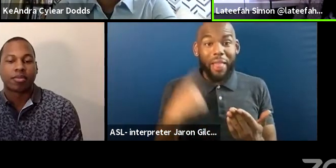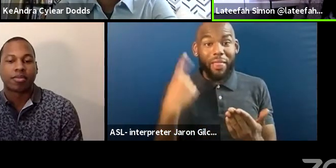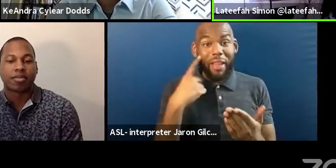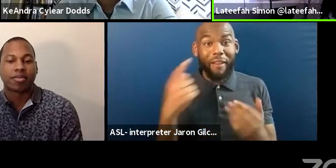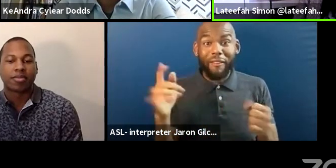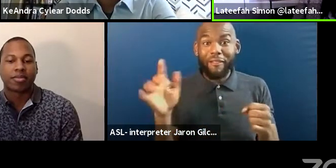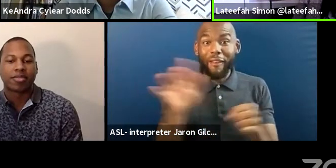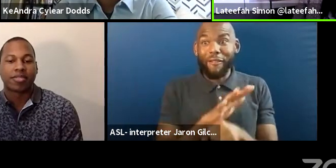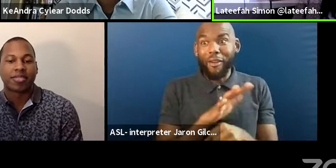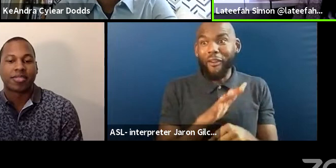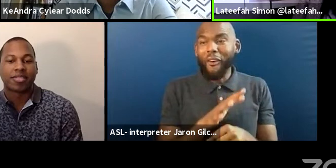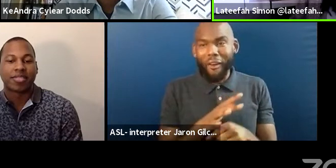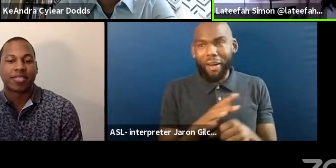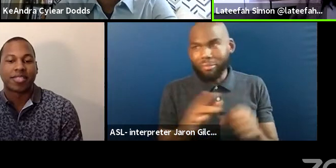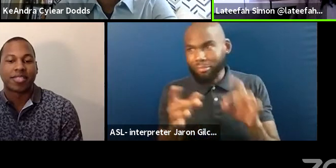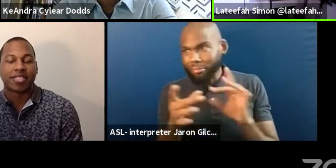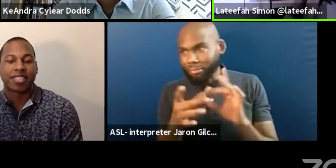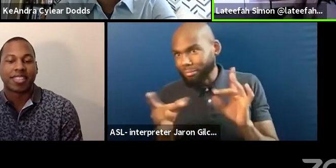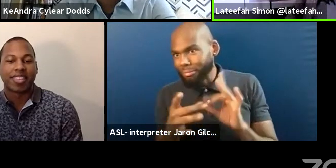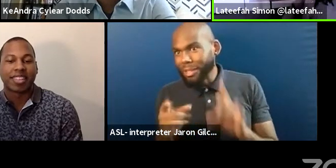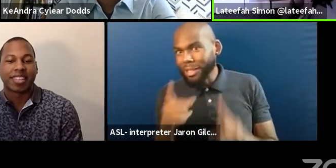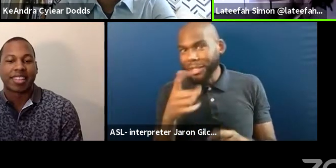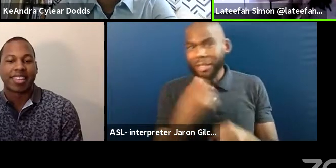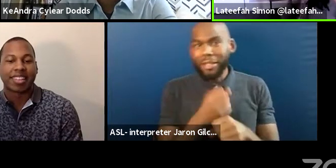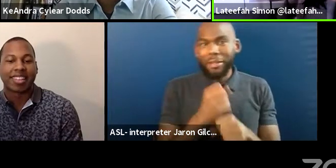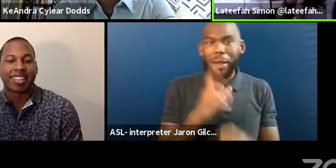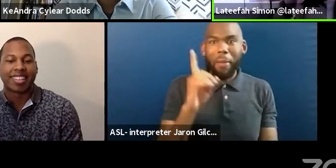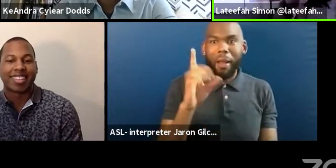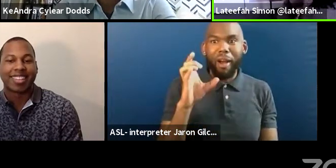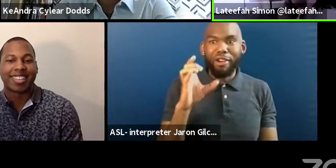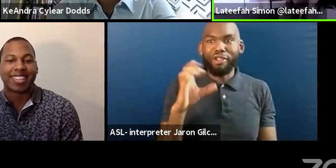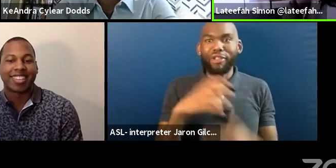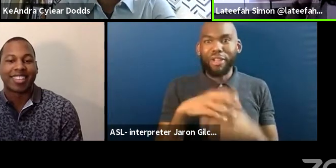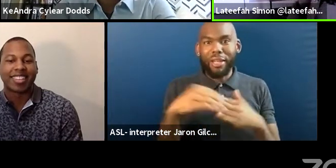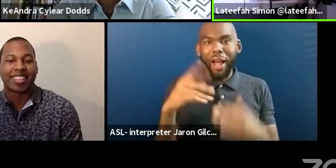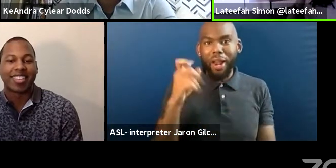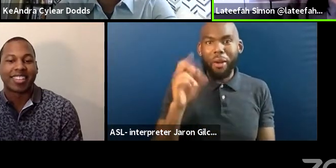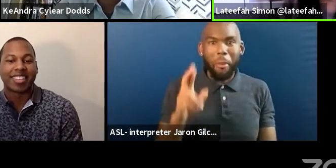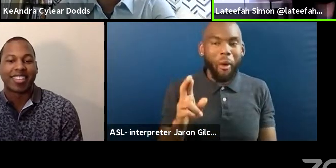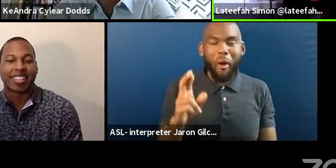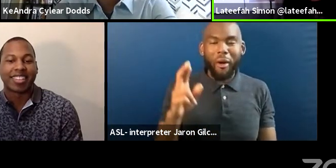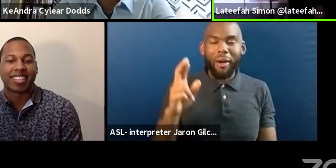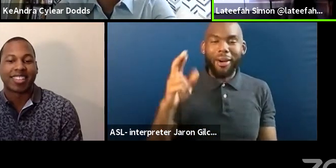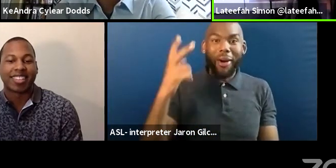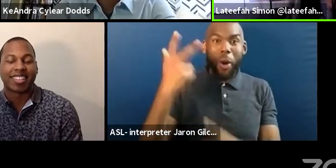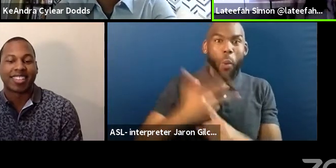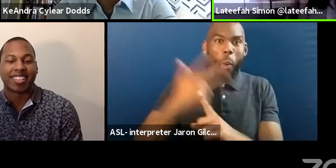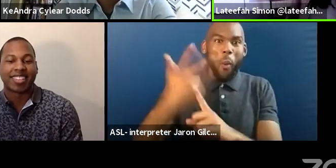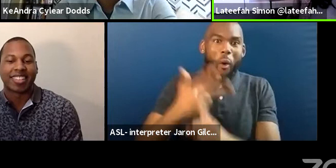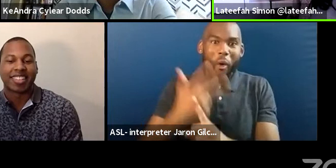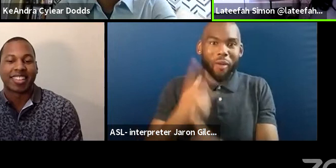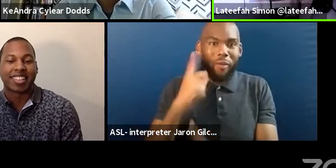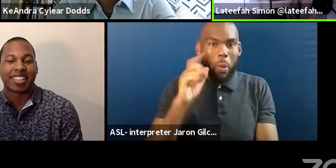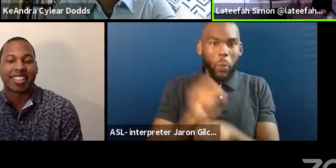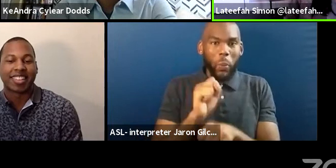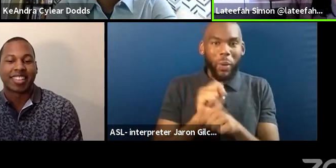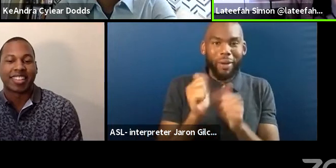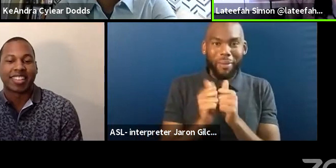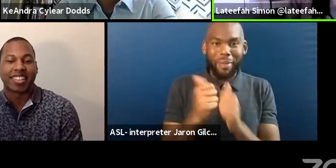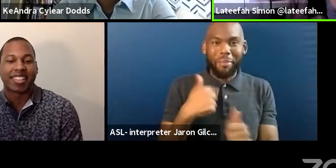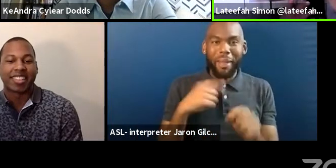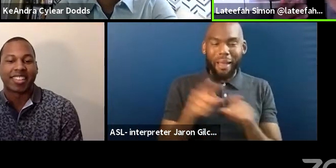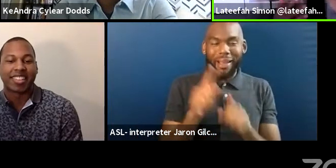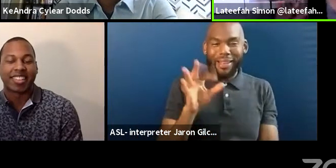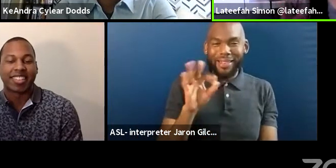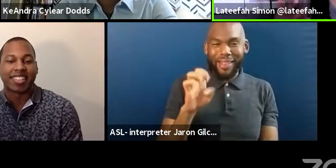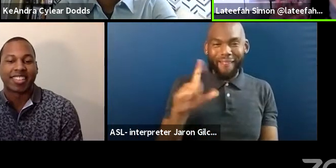made $100 per quarter as a fellow with me. So I want to thank you for your love and your service. I love the